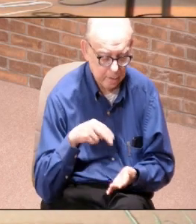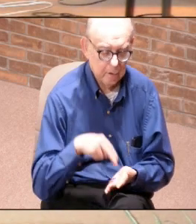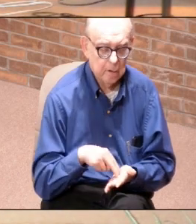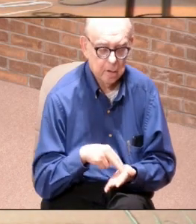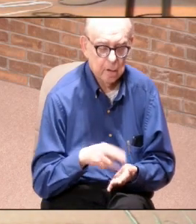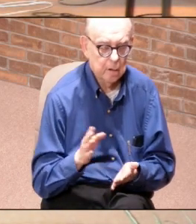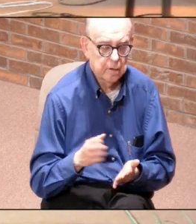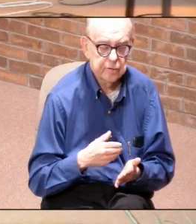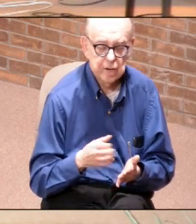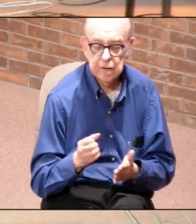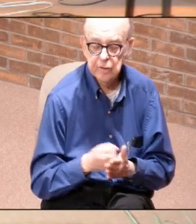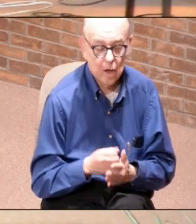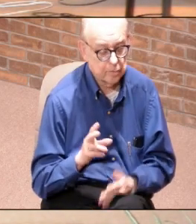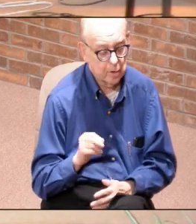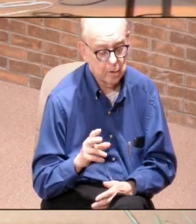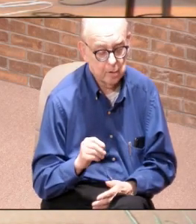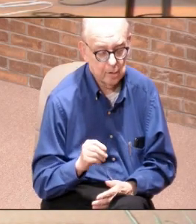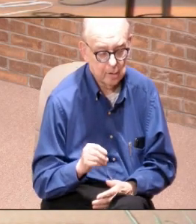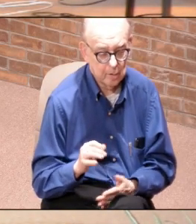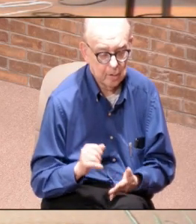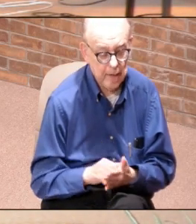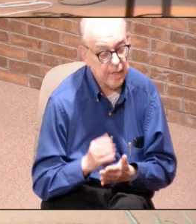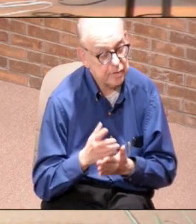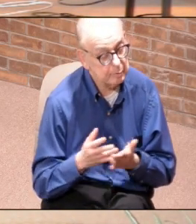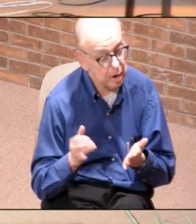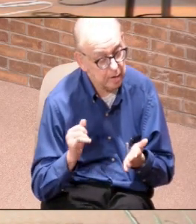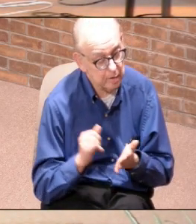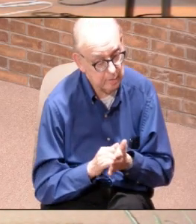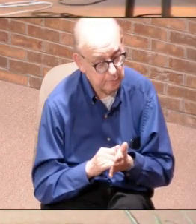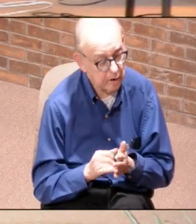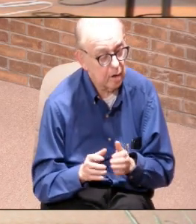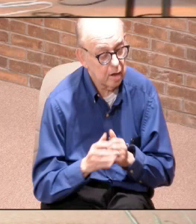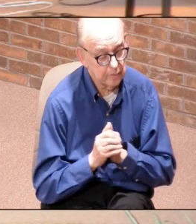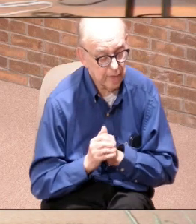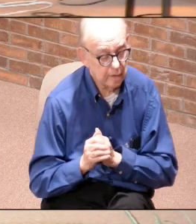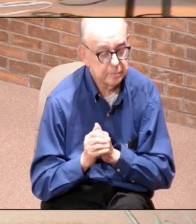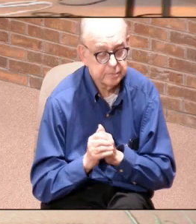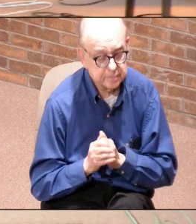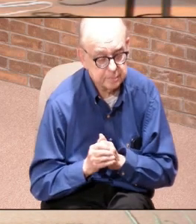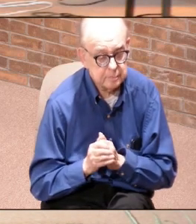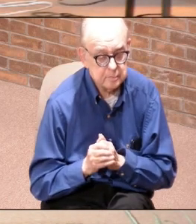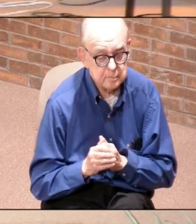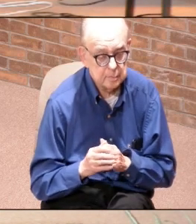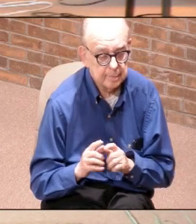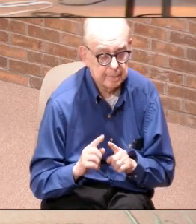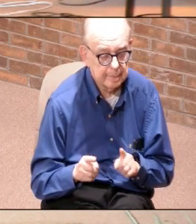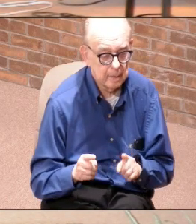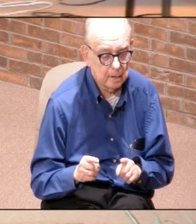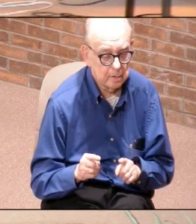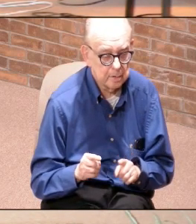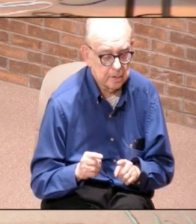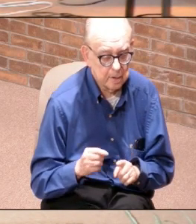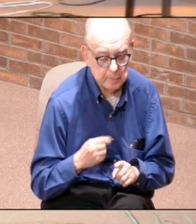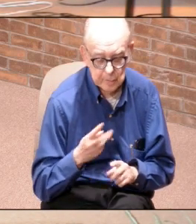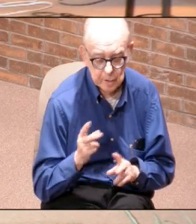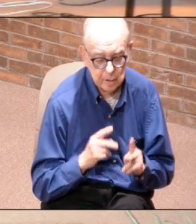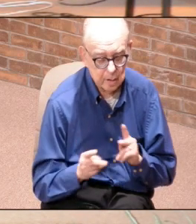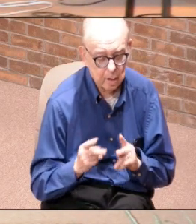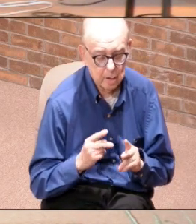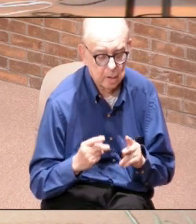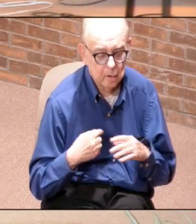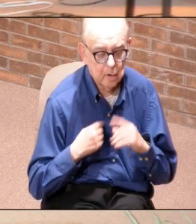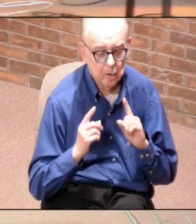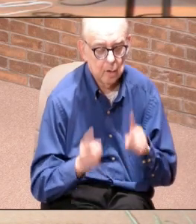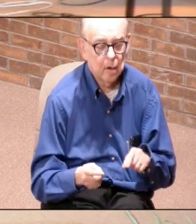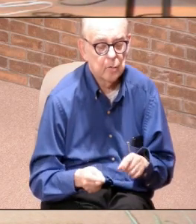up and singing a song. That's part of worship. But I hear people all the time say, I'm